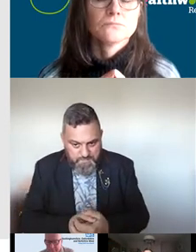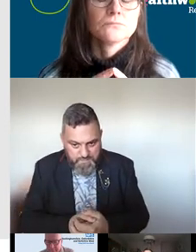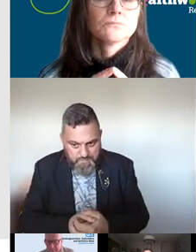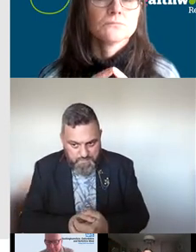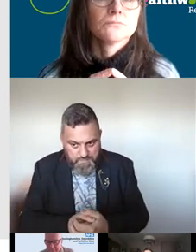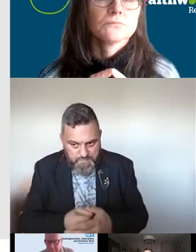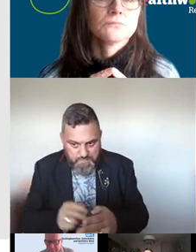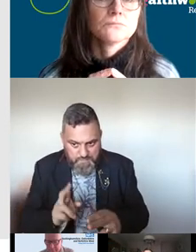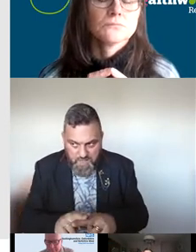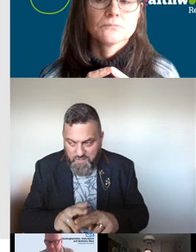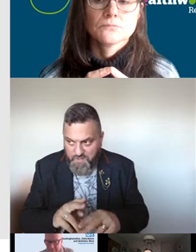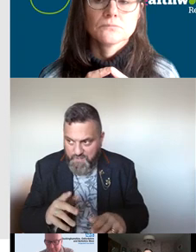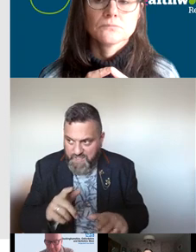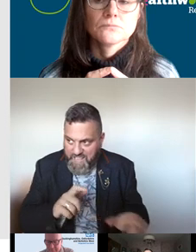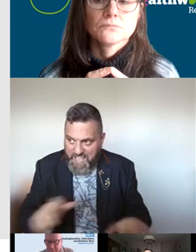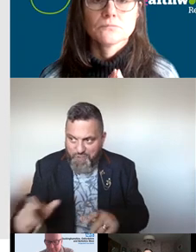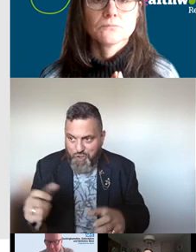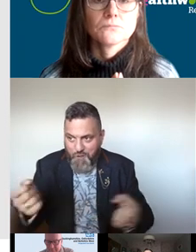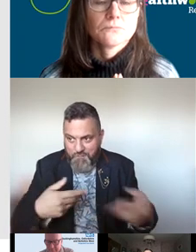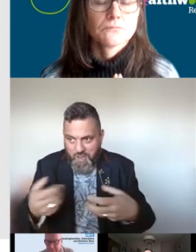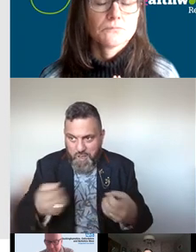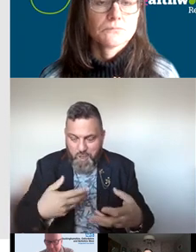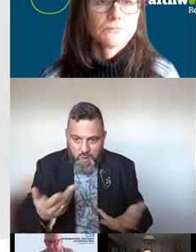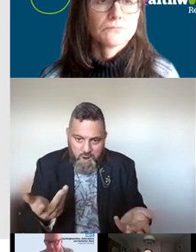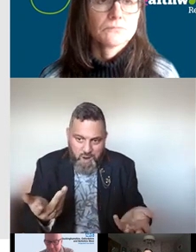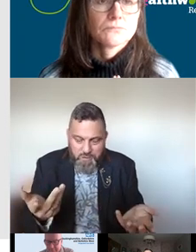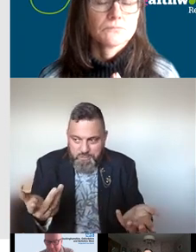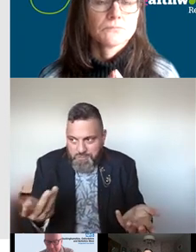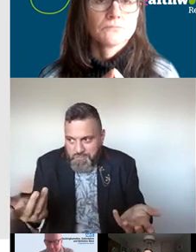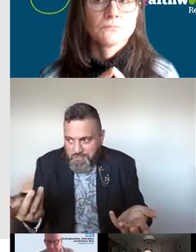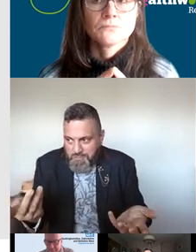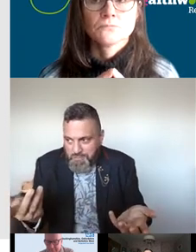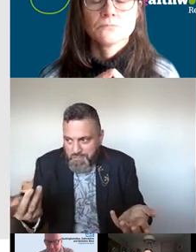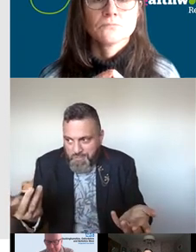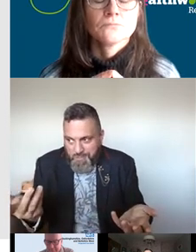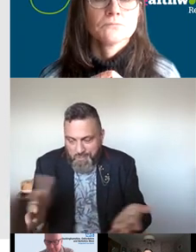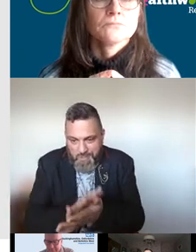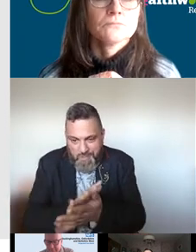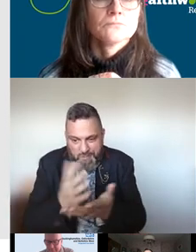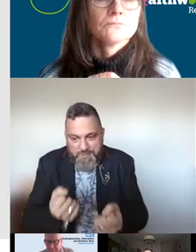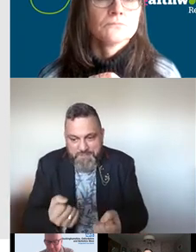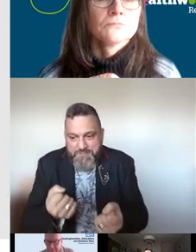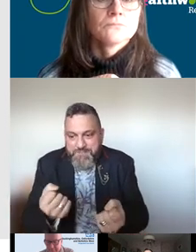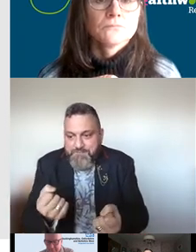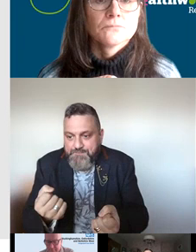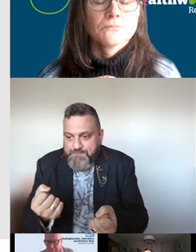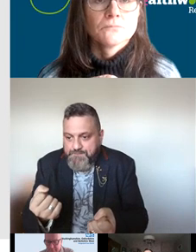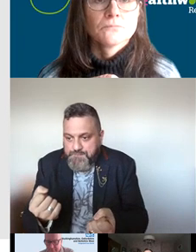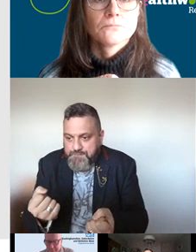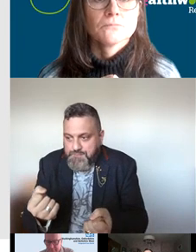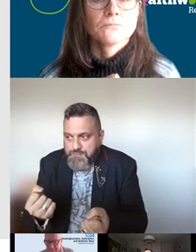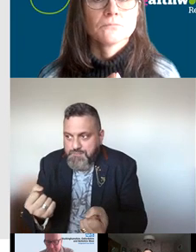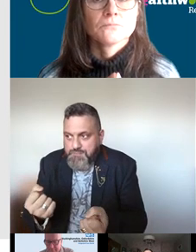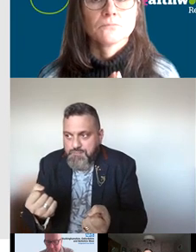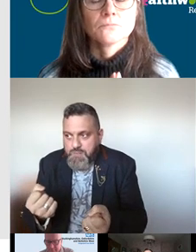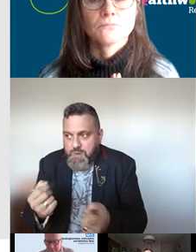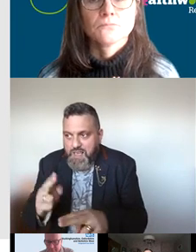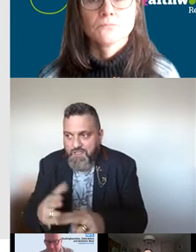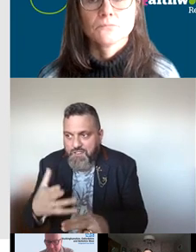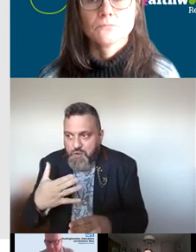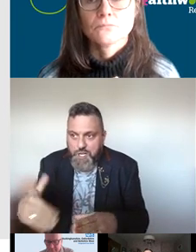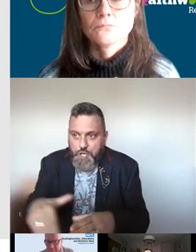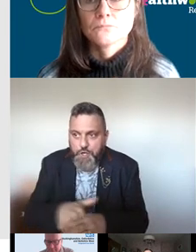So if people continue to have views, we are keen to continue to get those. But if they're to be included